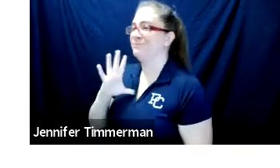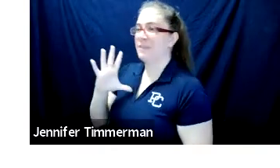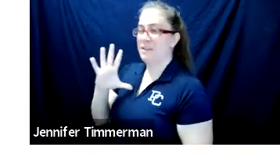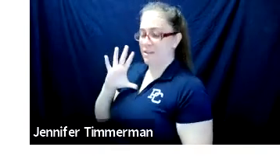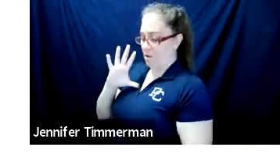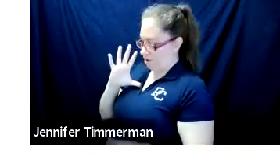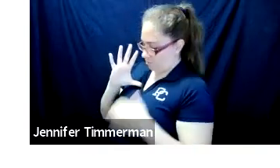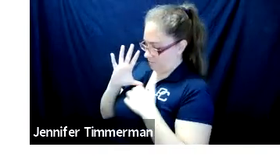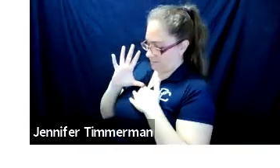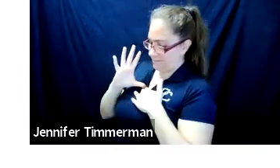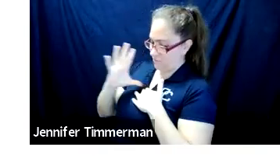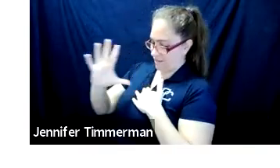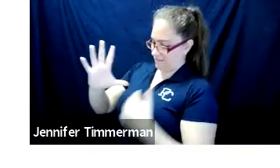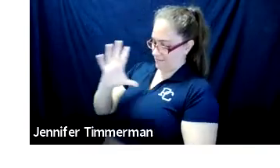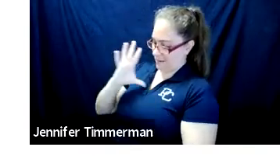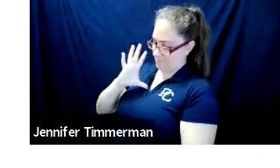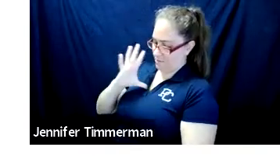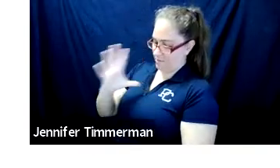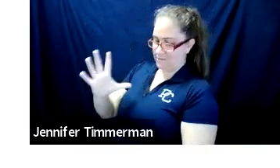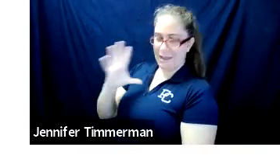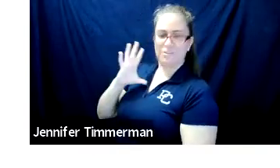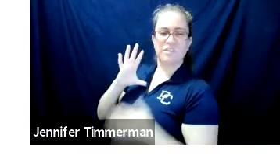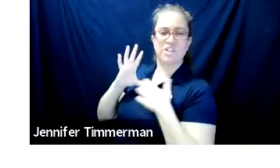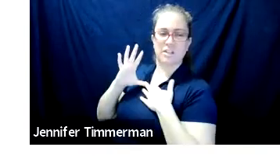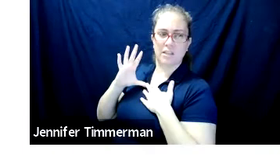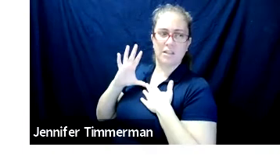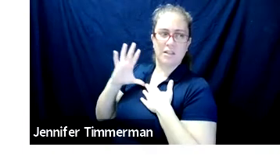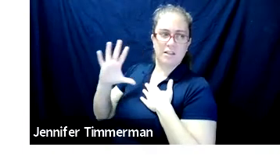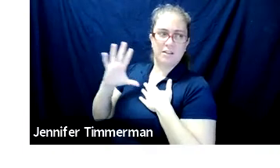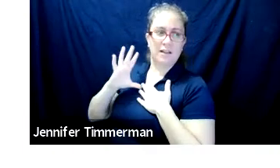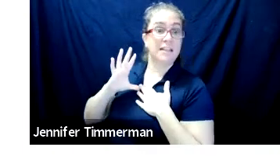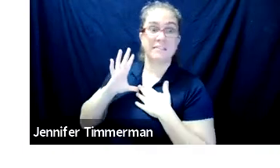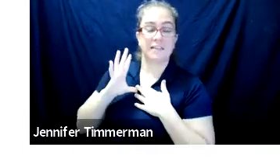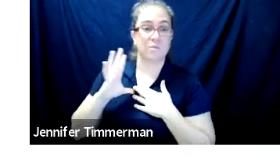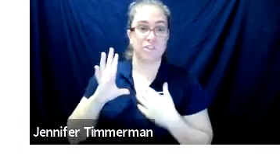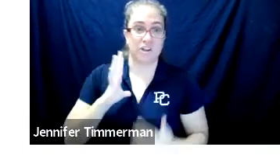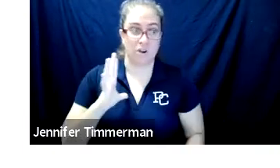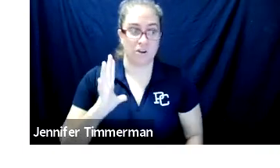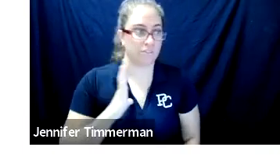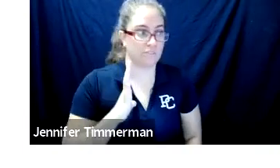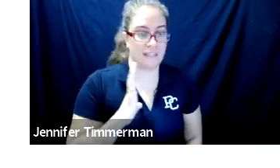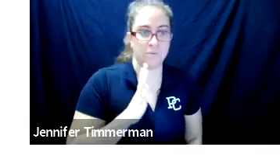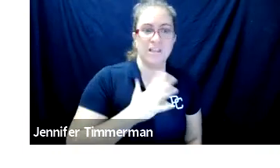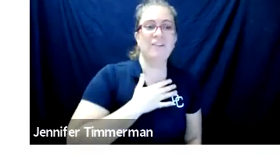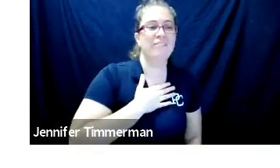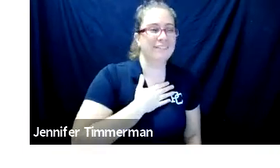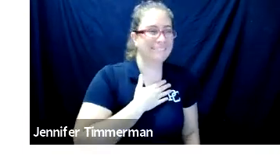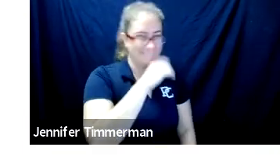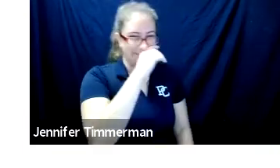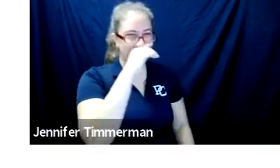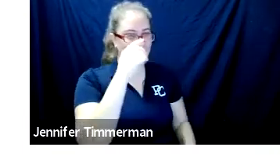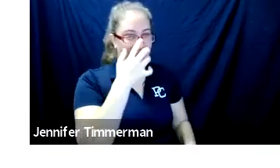problem. All the way into the chest. Tap, tap, just very gently. Again, sign language should never hurt, so don't stab